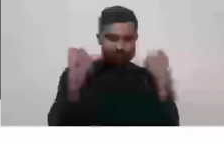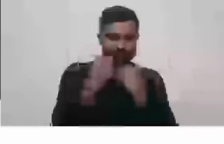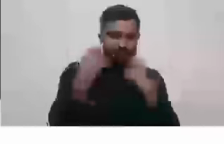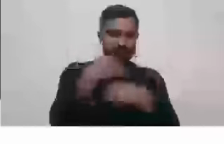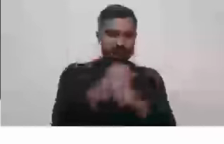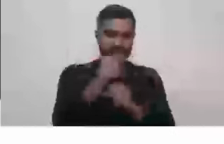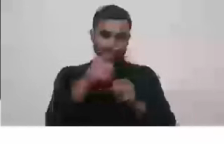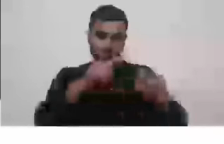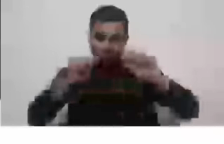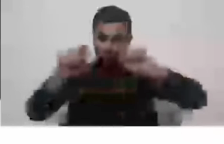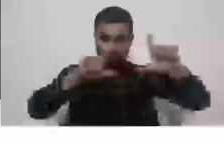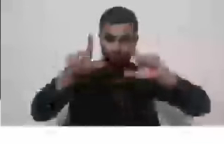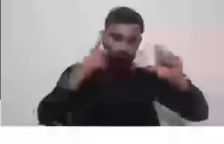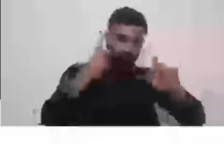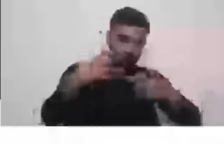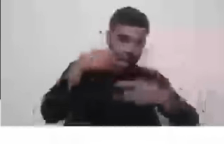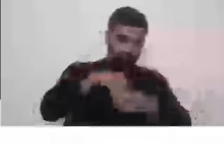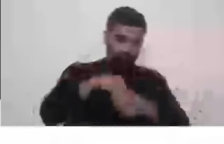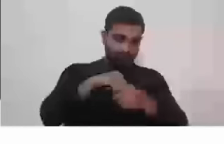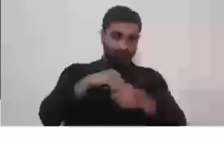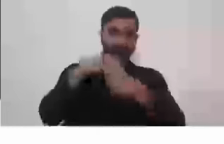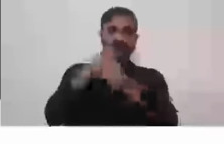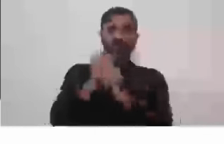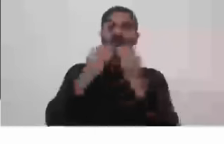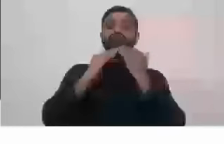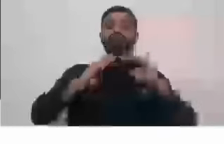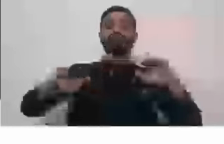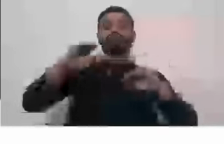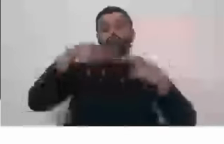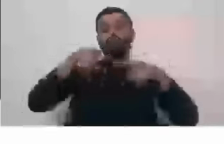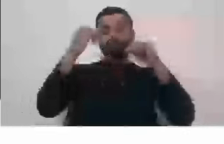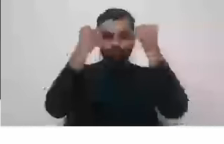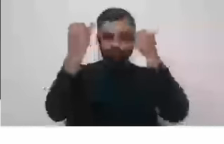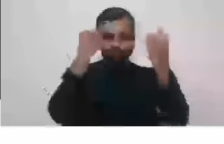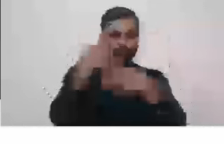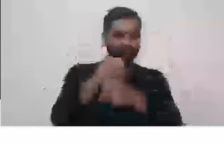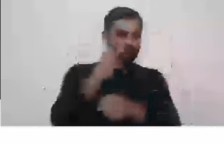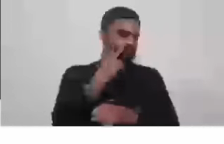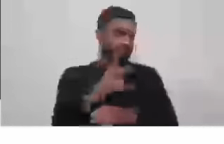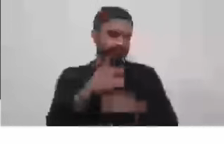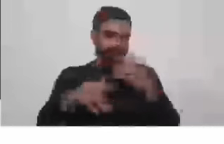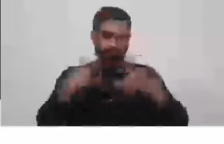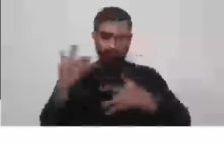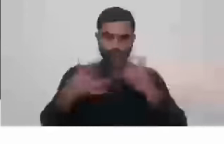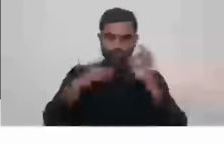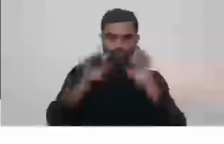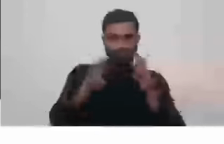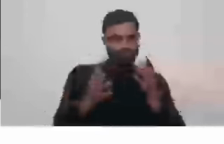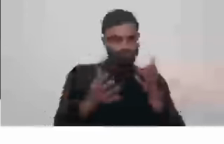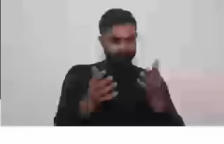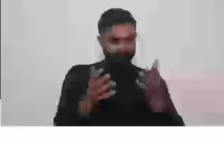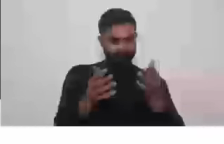And these are the snaps of such advertisements created by students. You can see some interesting features in